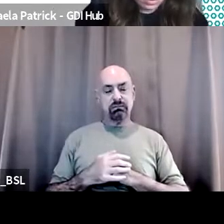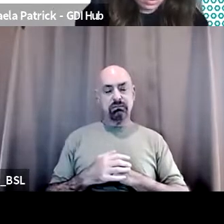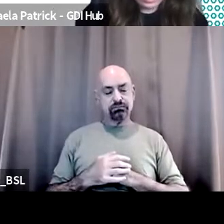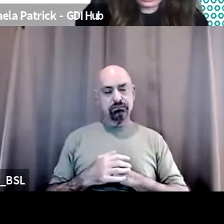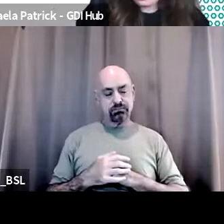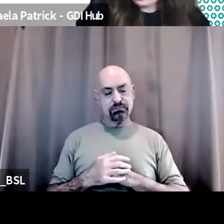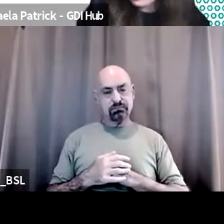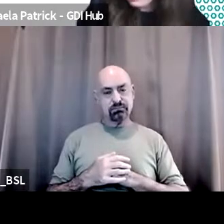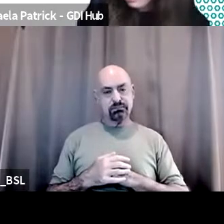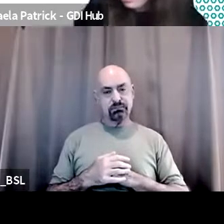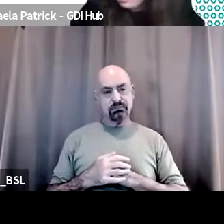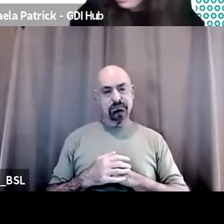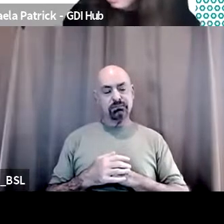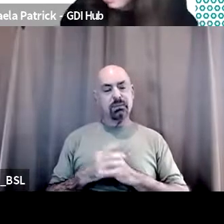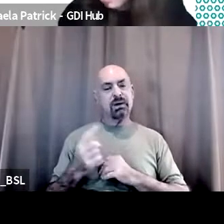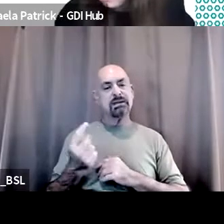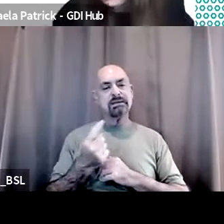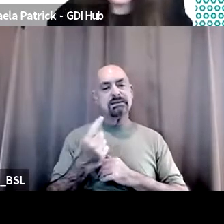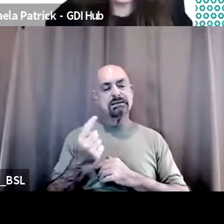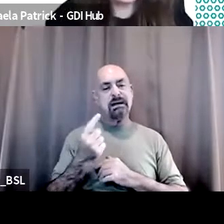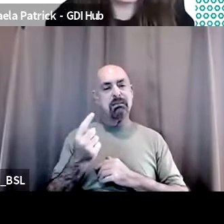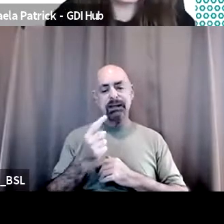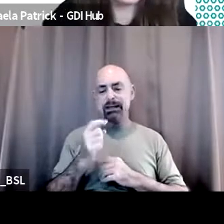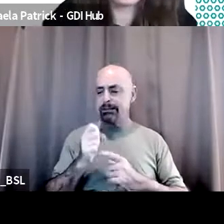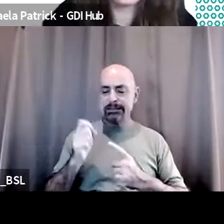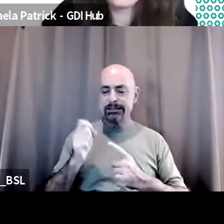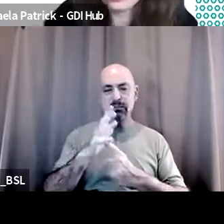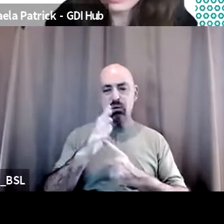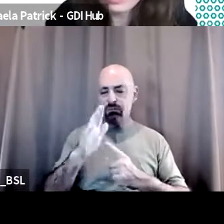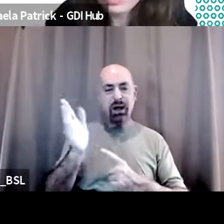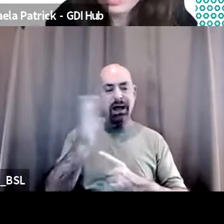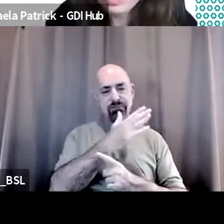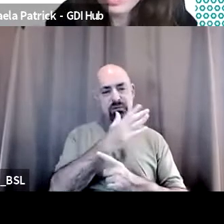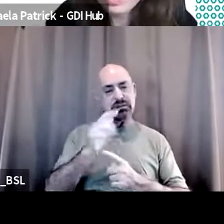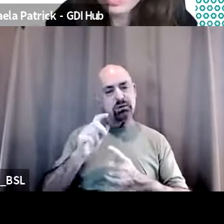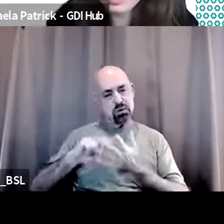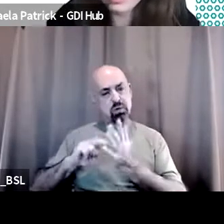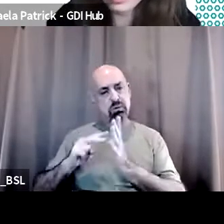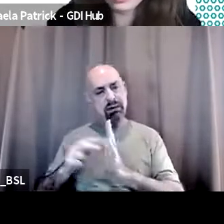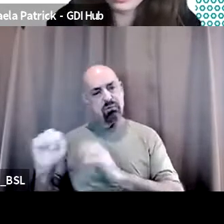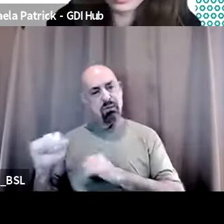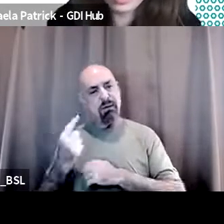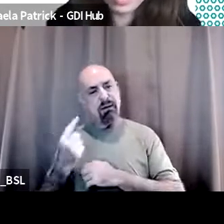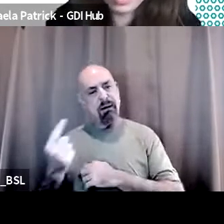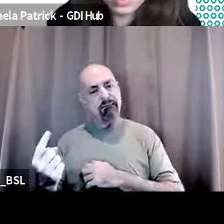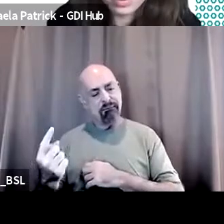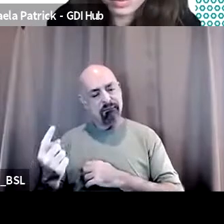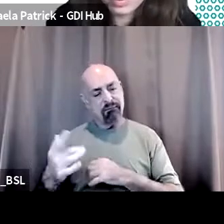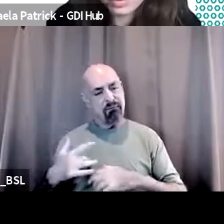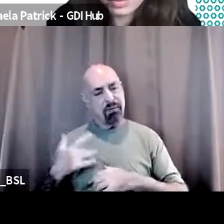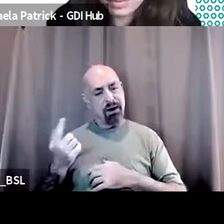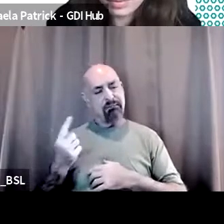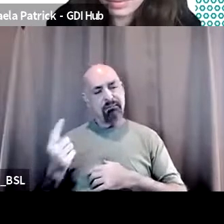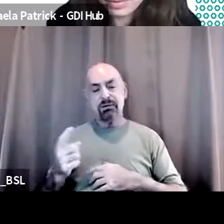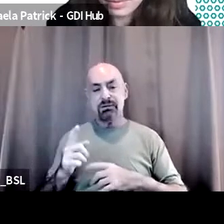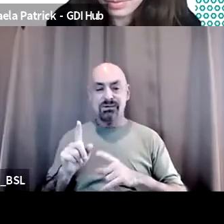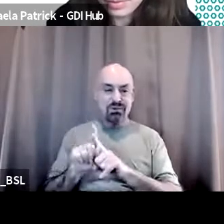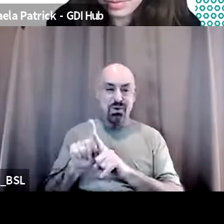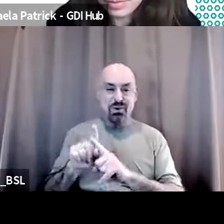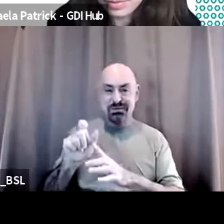is something that is very important for everybody, and also, of course, for person with